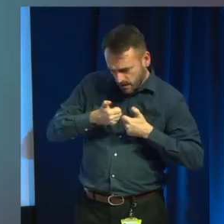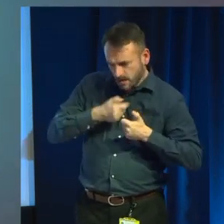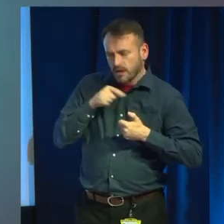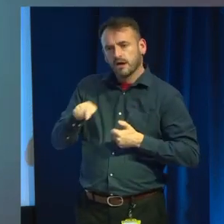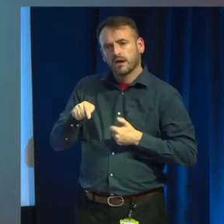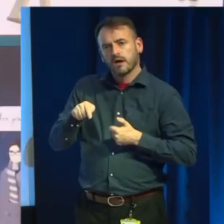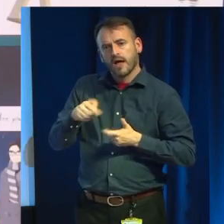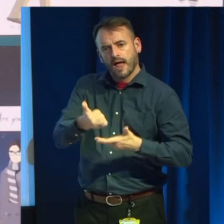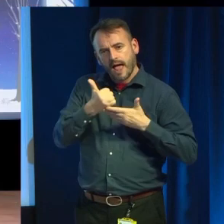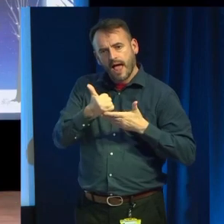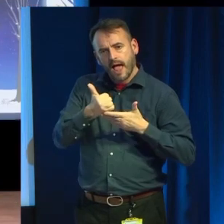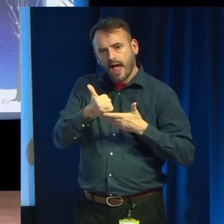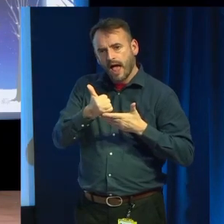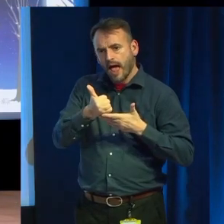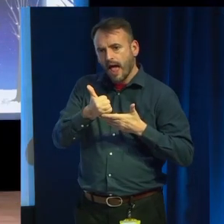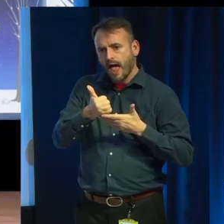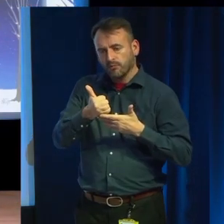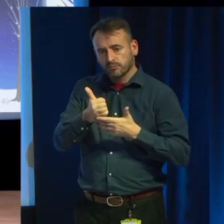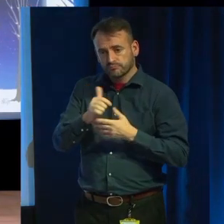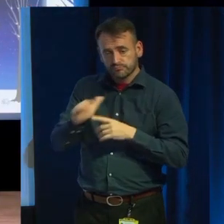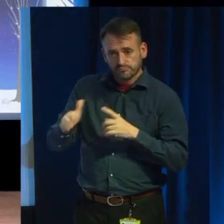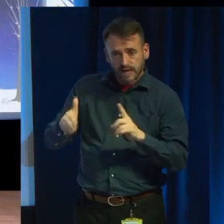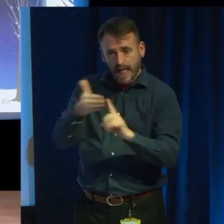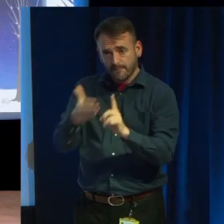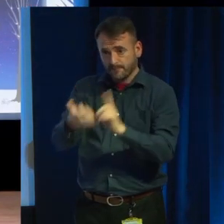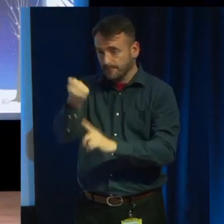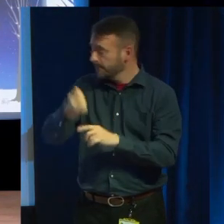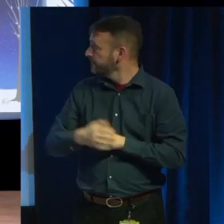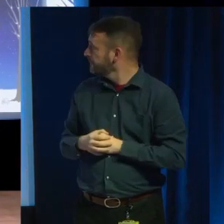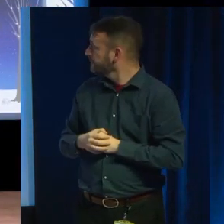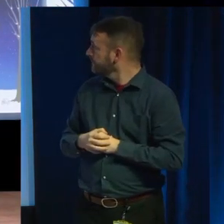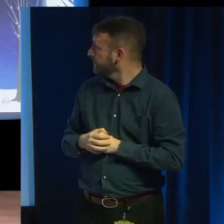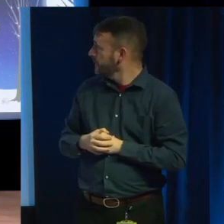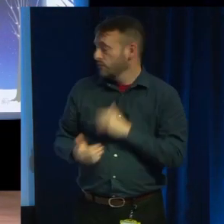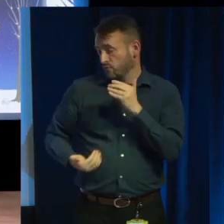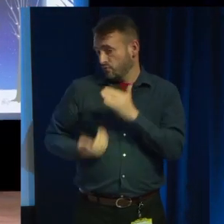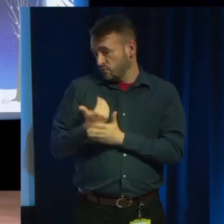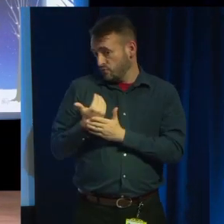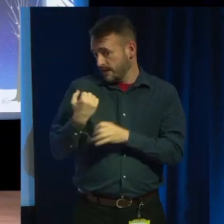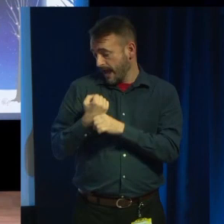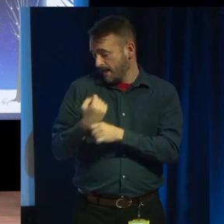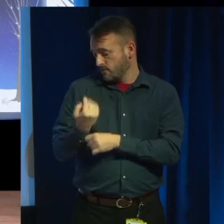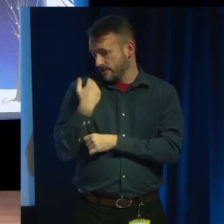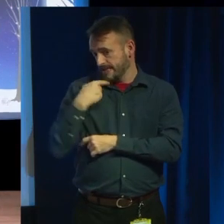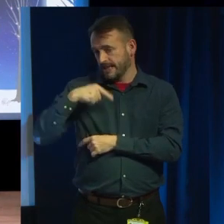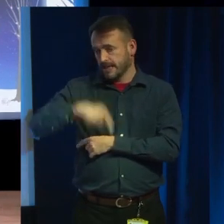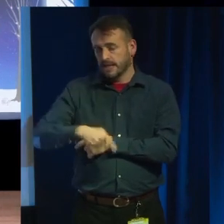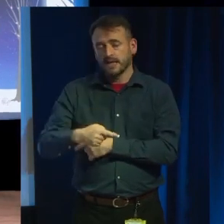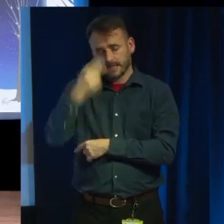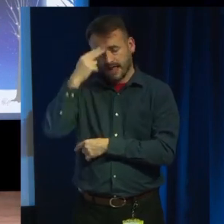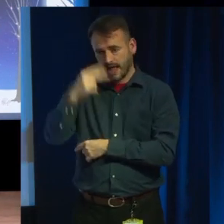the content of the game. The next game we released very recently, called From Head to Toe. It's about the winter, existential guilt, and your